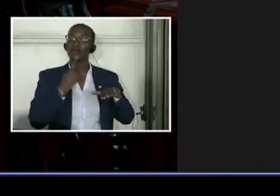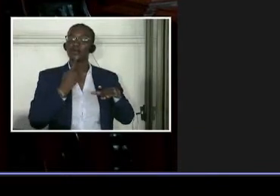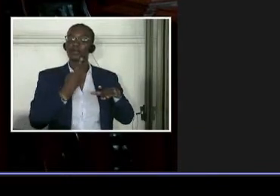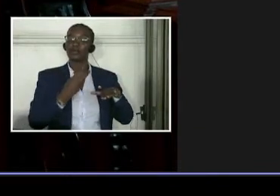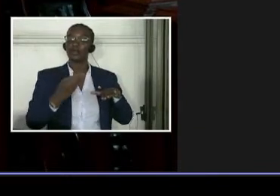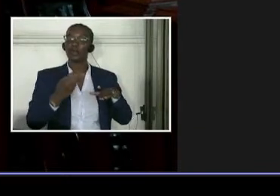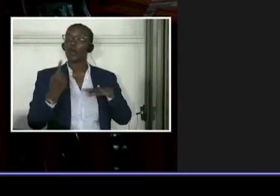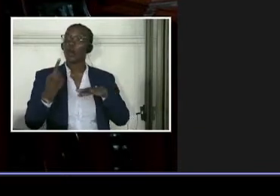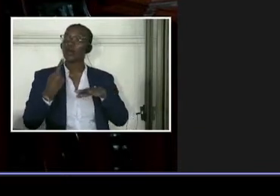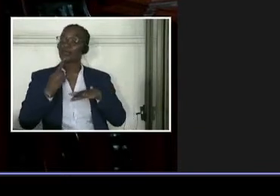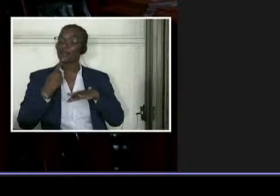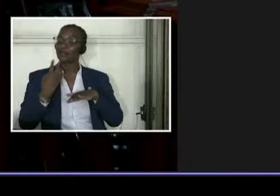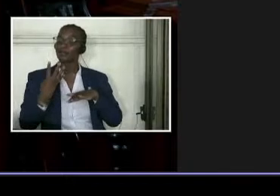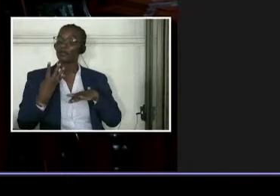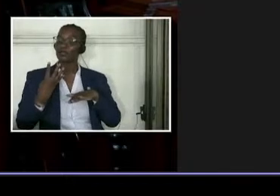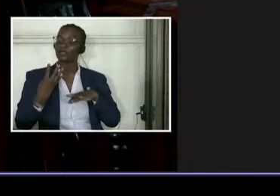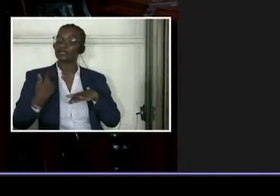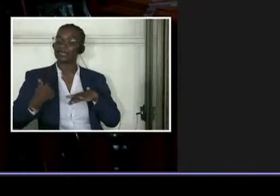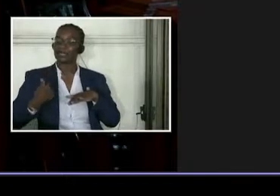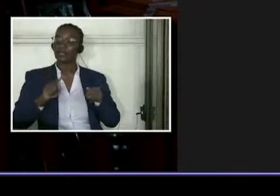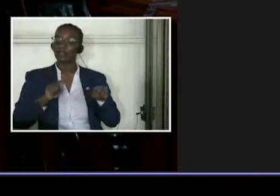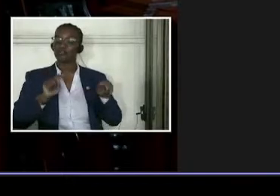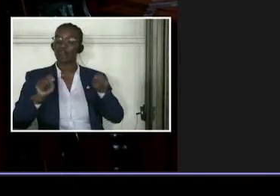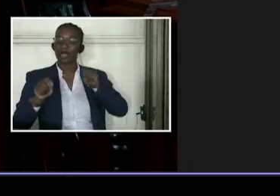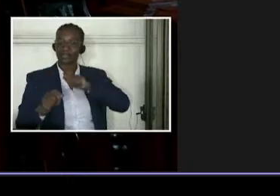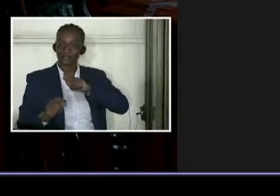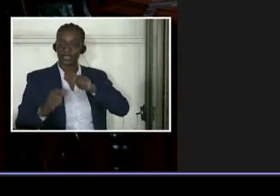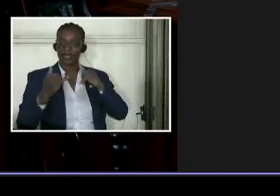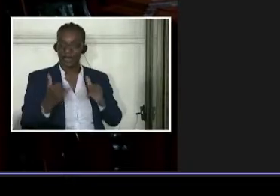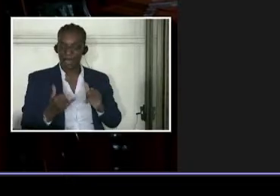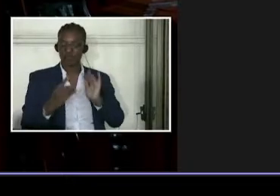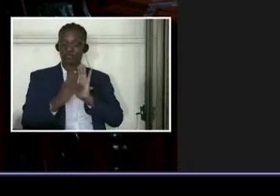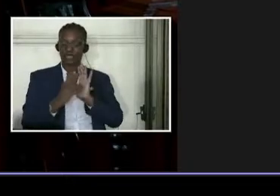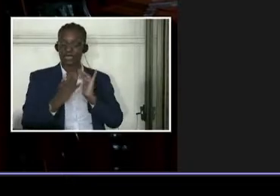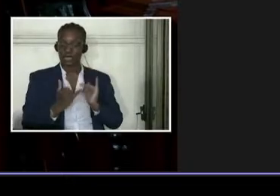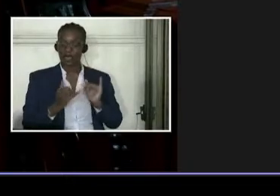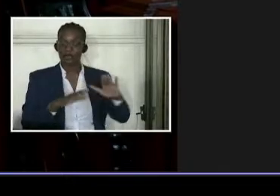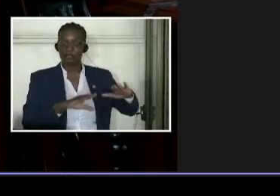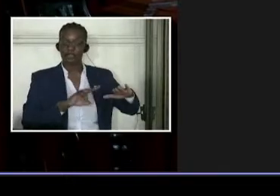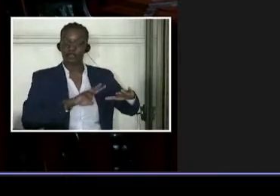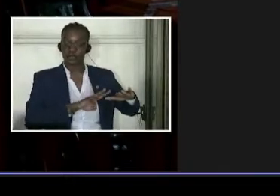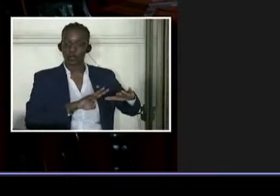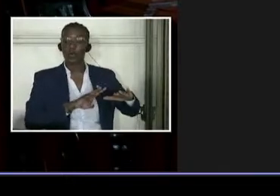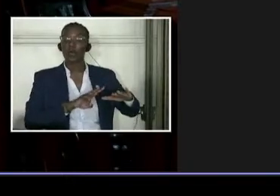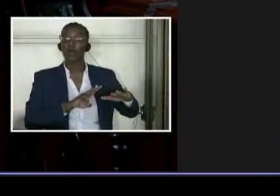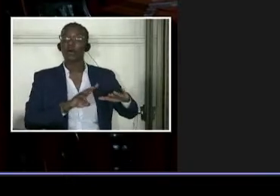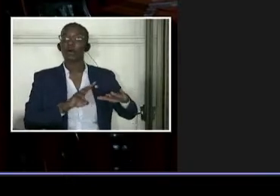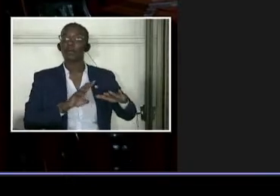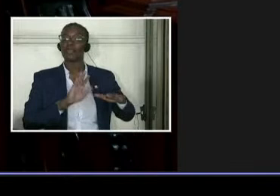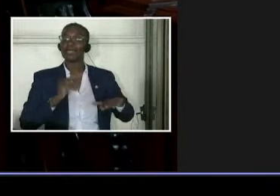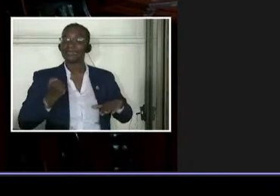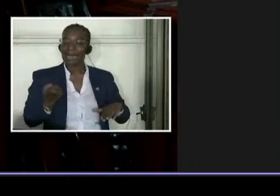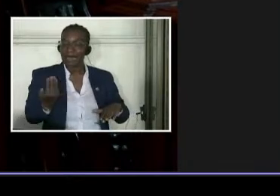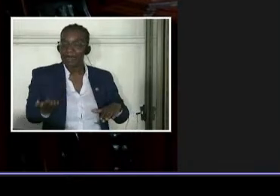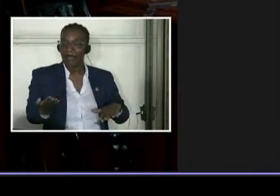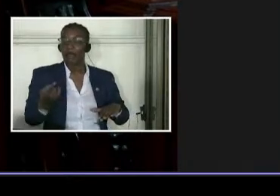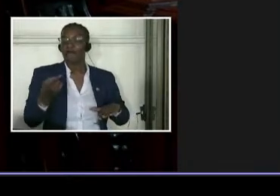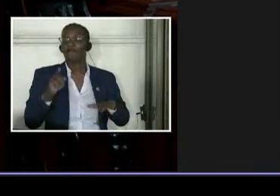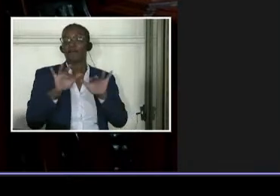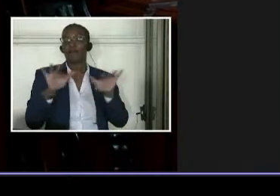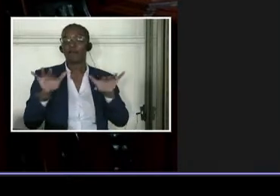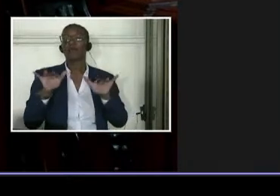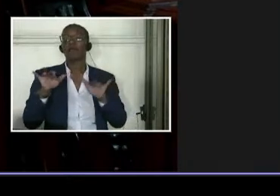and 1,946 transfers effected to date. In phase two, the tender is underway for the appointment of a civil